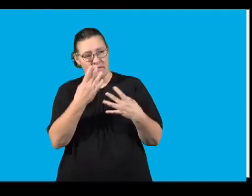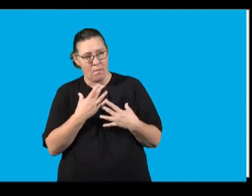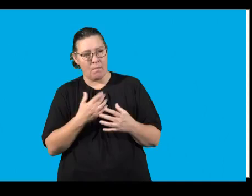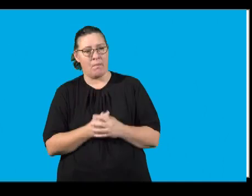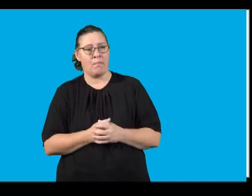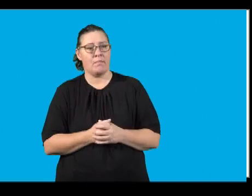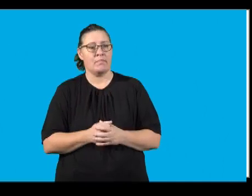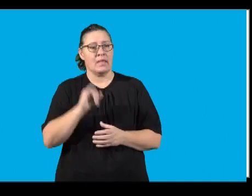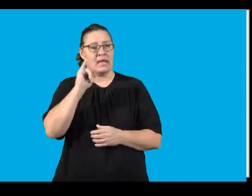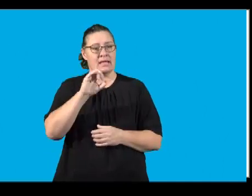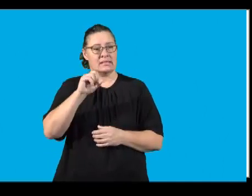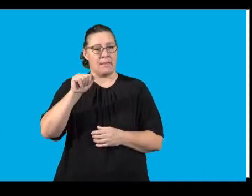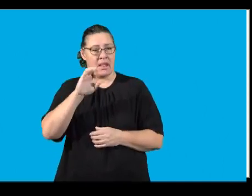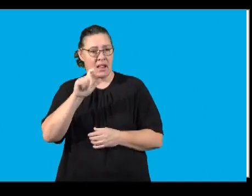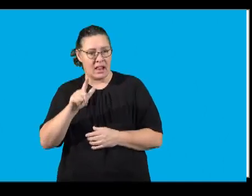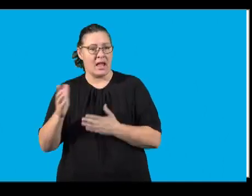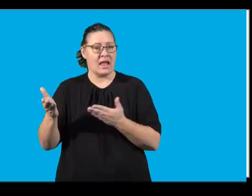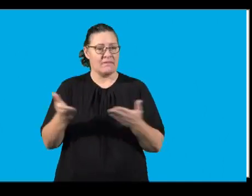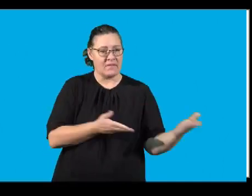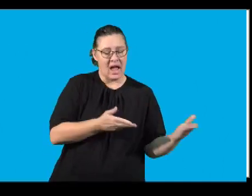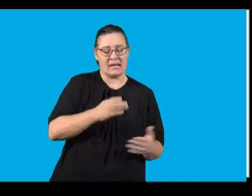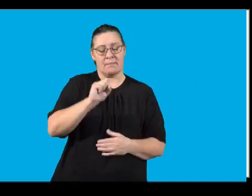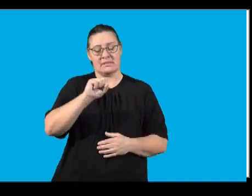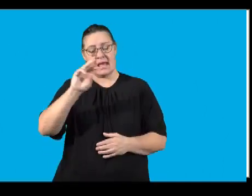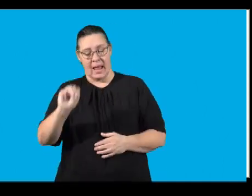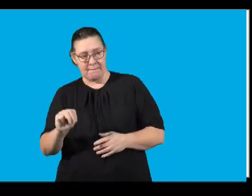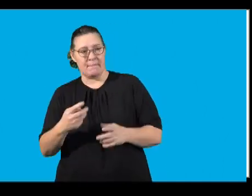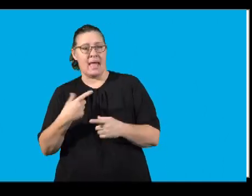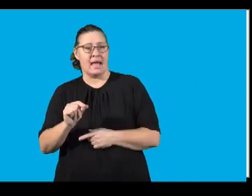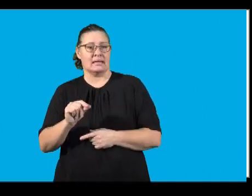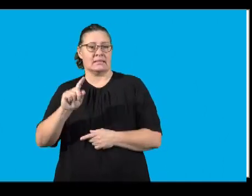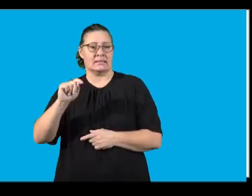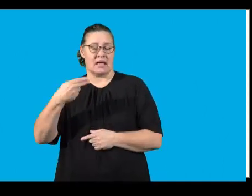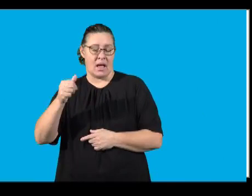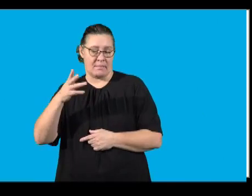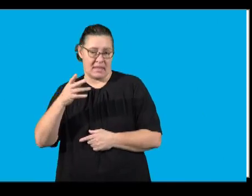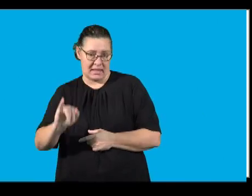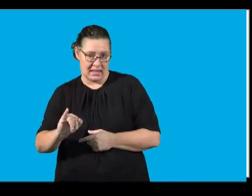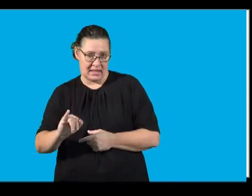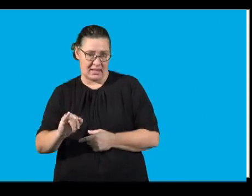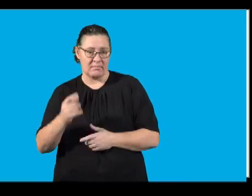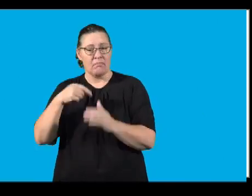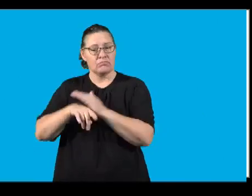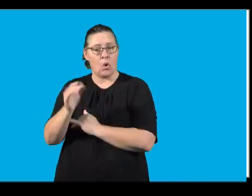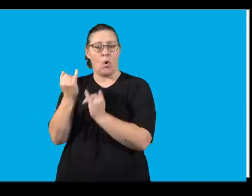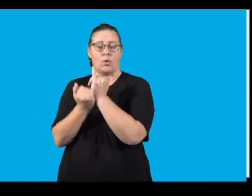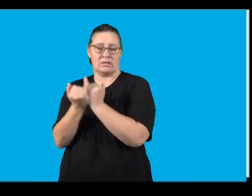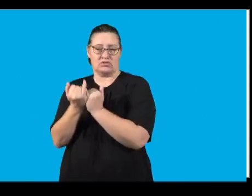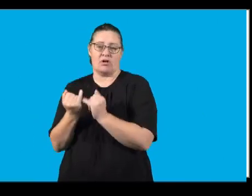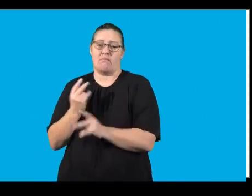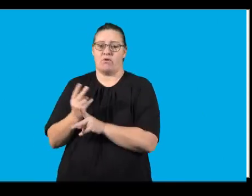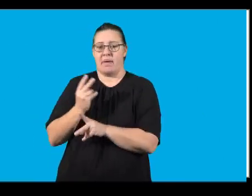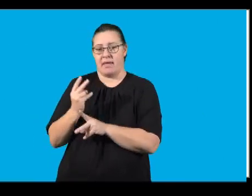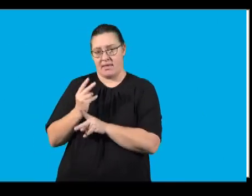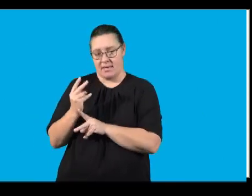been informed that Isabel invites Mr. M and Tommy. All right, so they're having a conversation. Remember, they are going to go to this